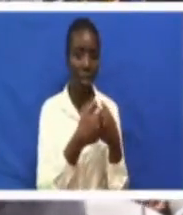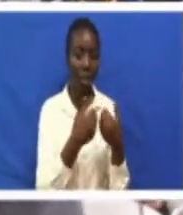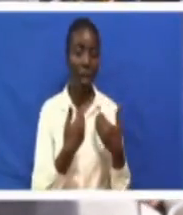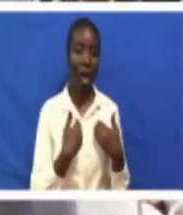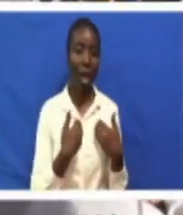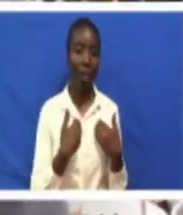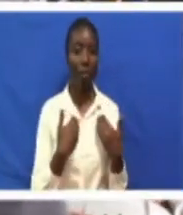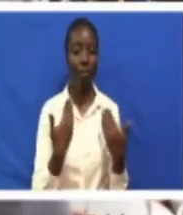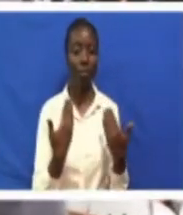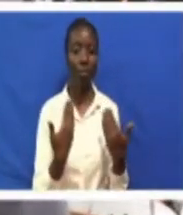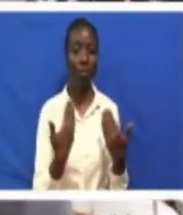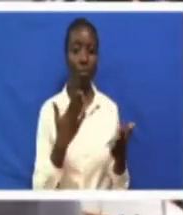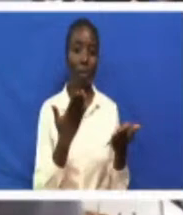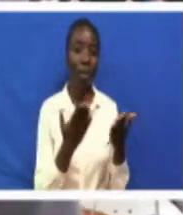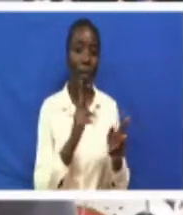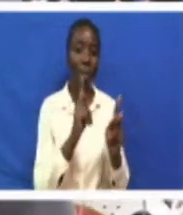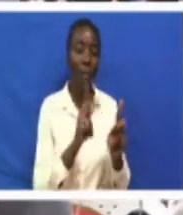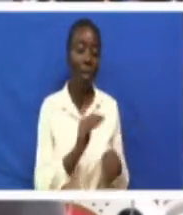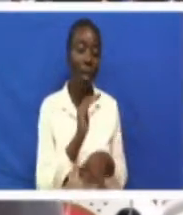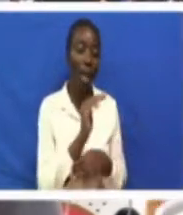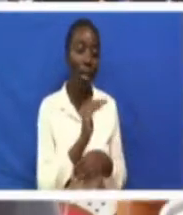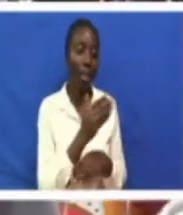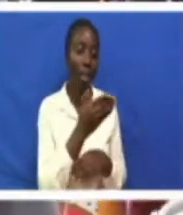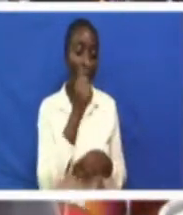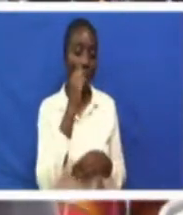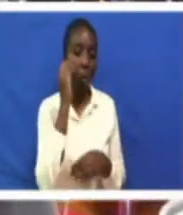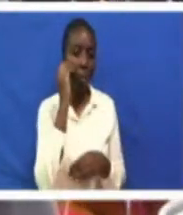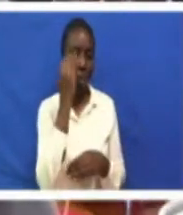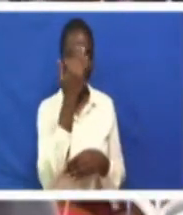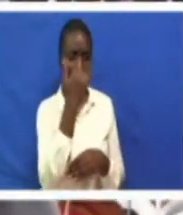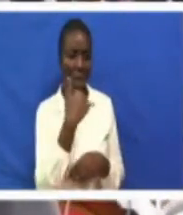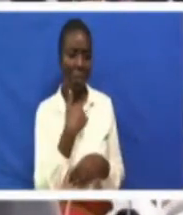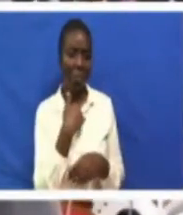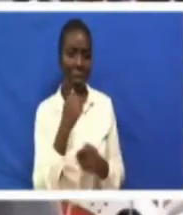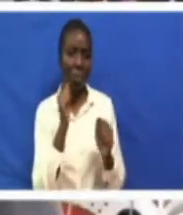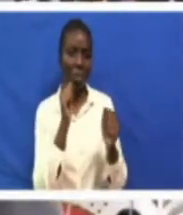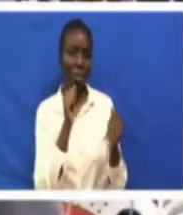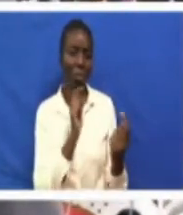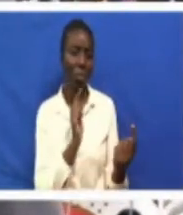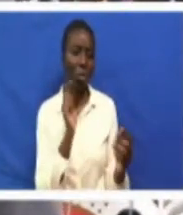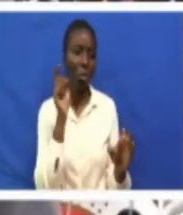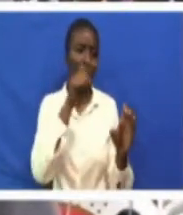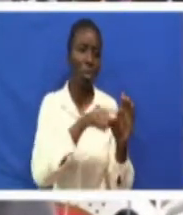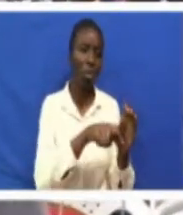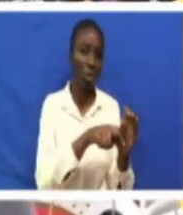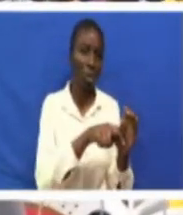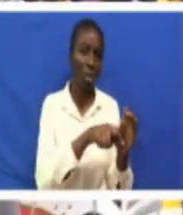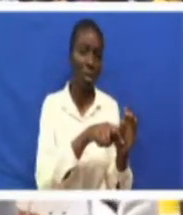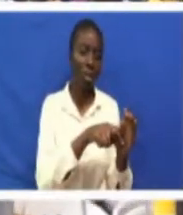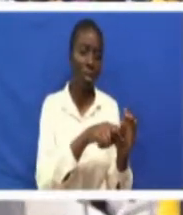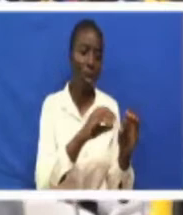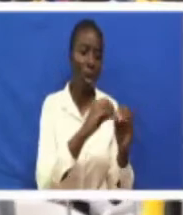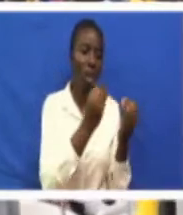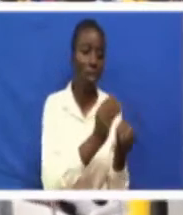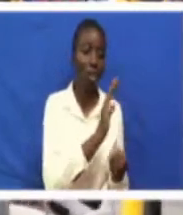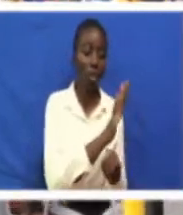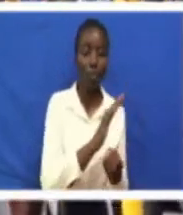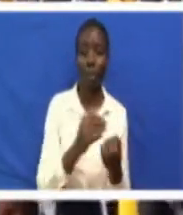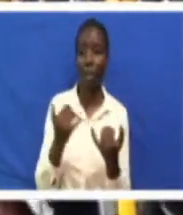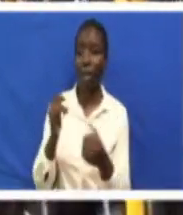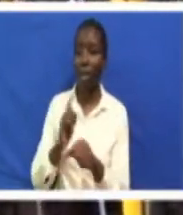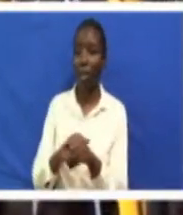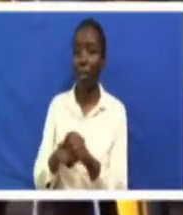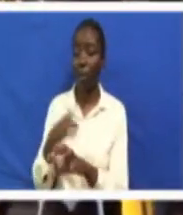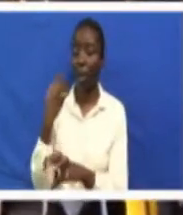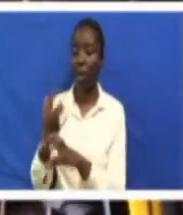times here someone may be asking themselves there at home why do I have to ensure what should I Ensure when times are hard